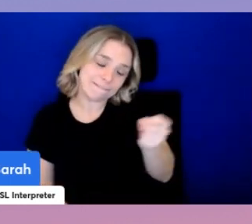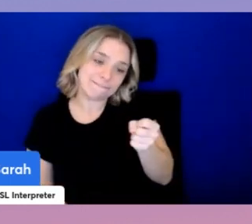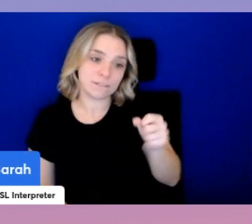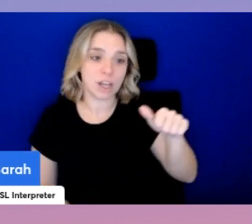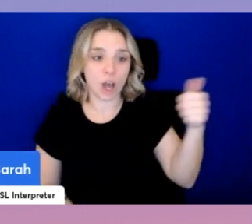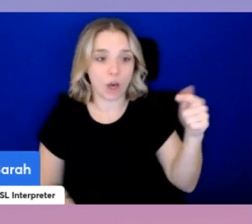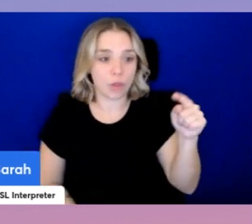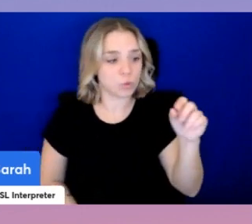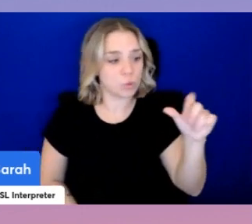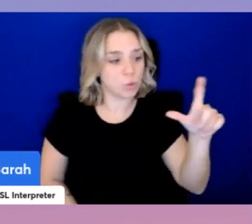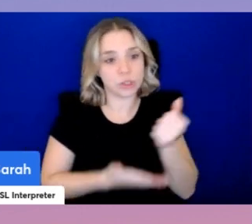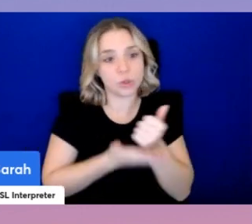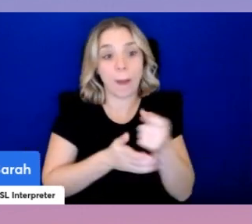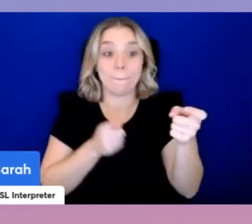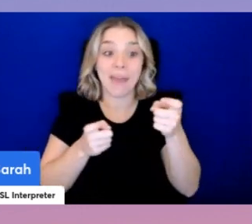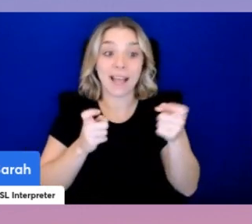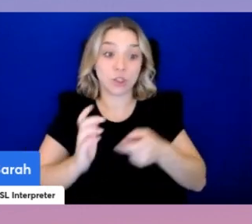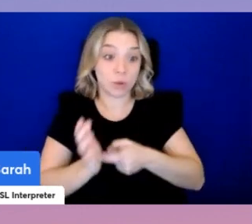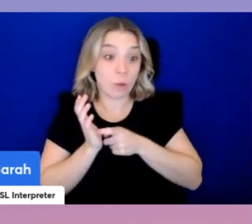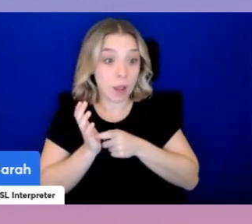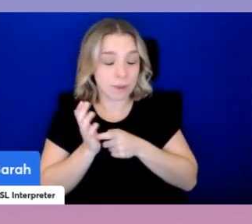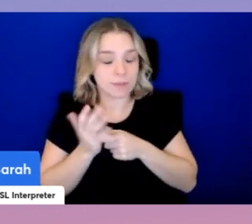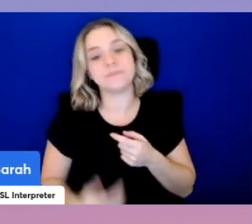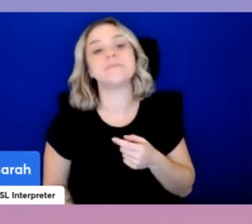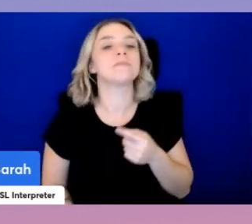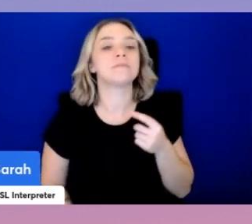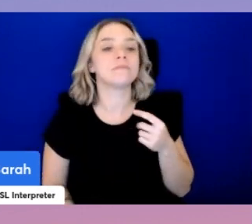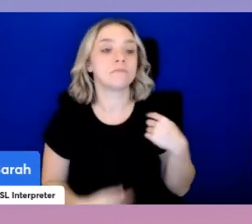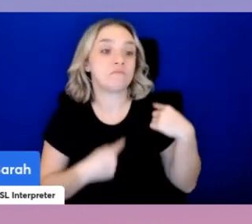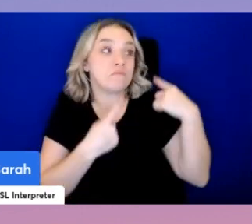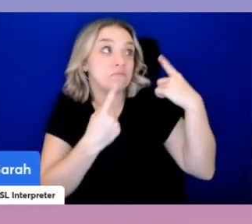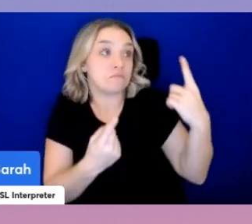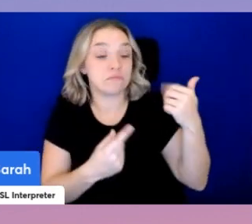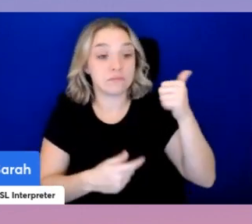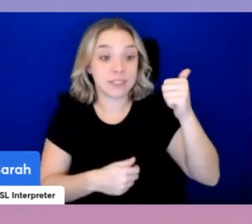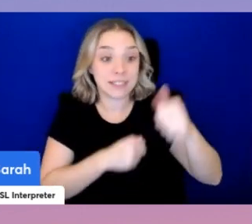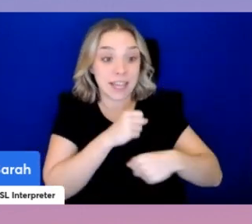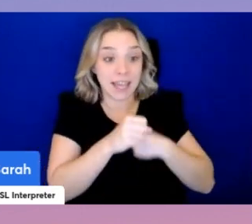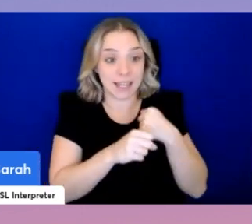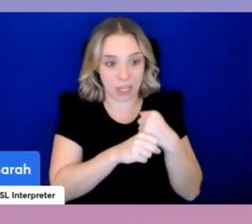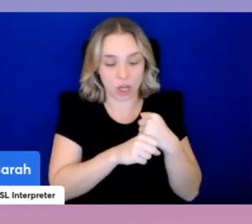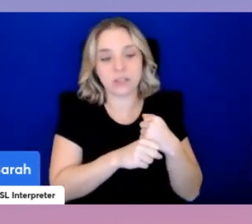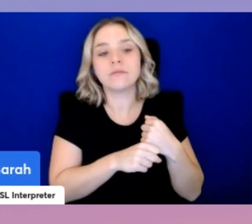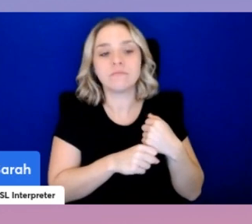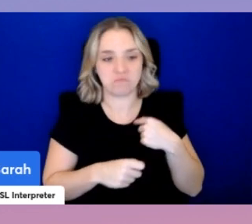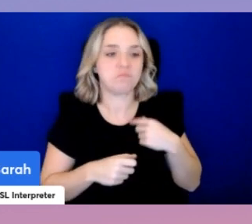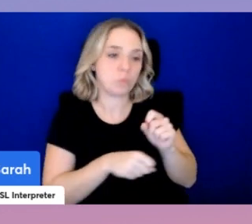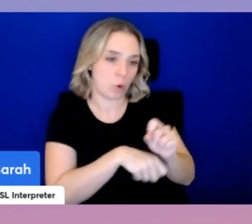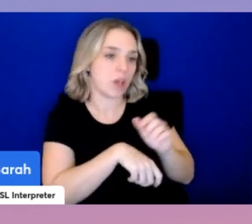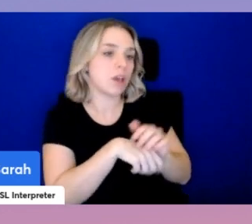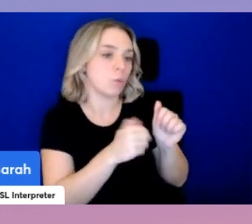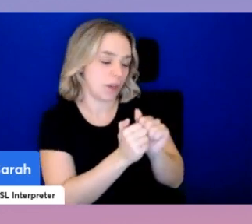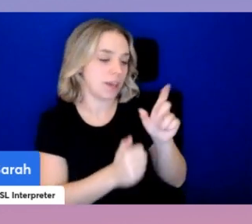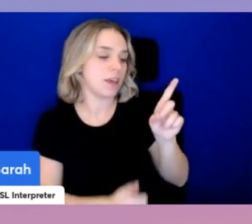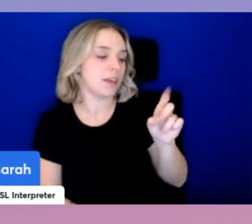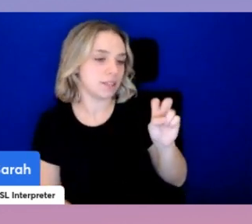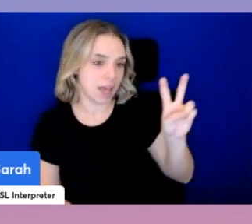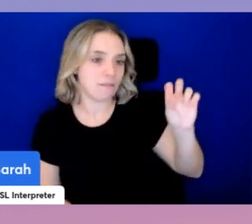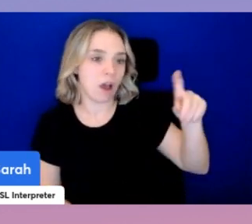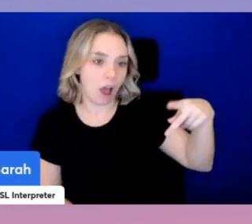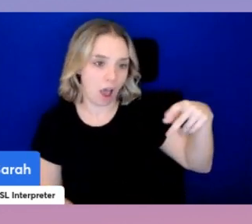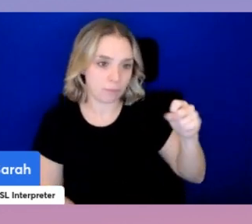requirement. So for over 10 years, I'm working on with DevOps and delivery